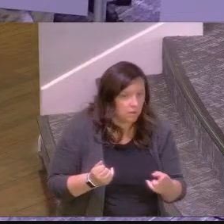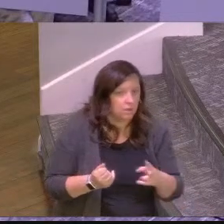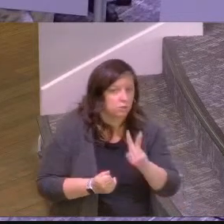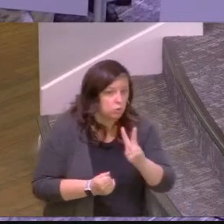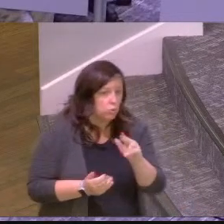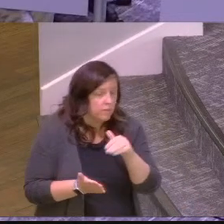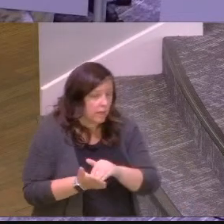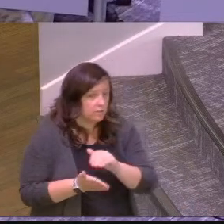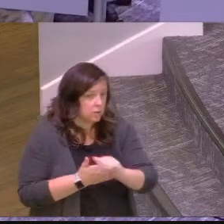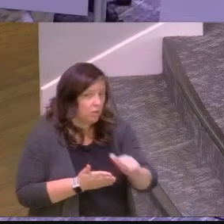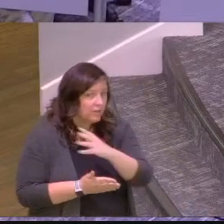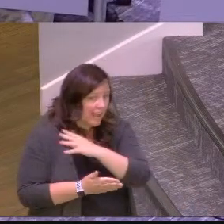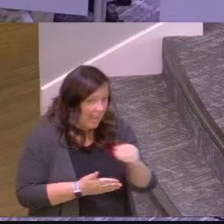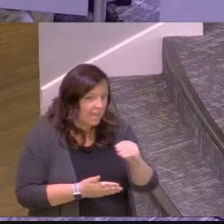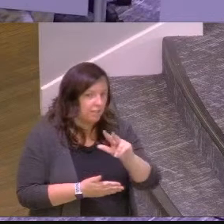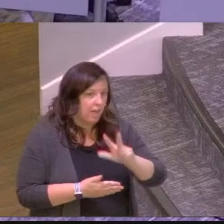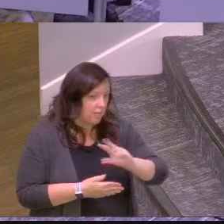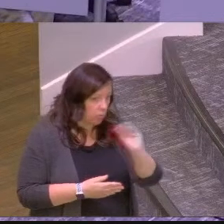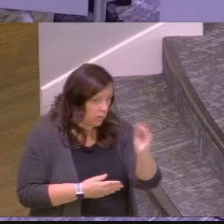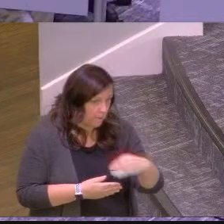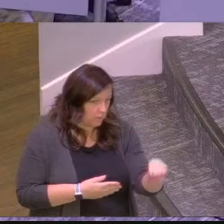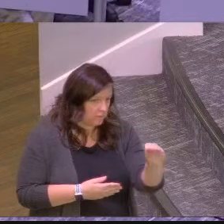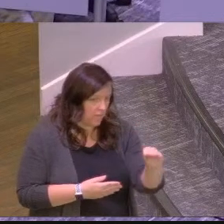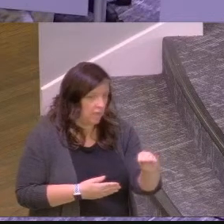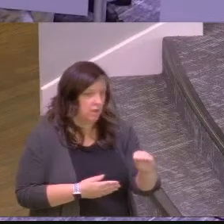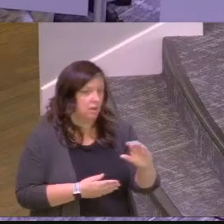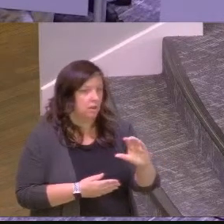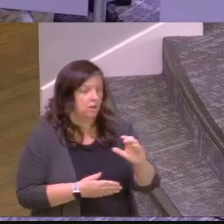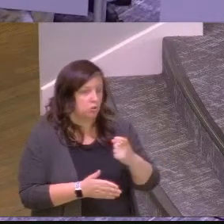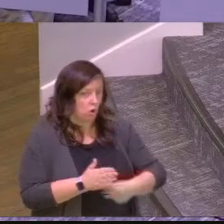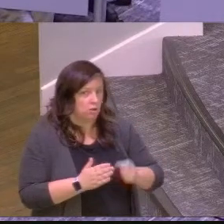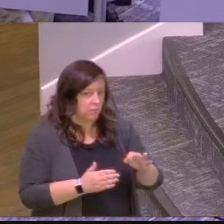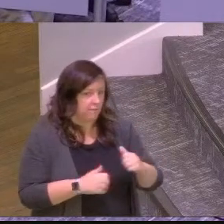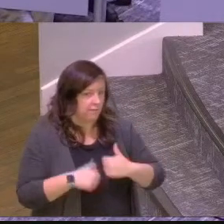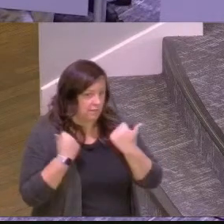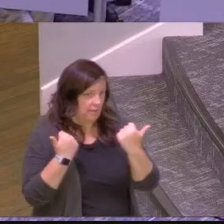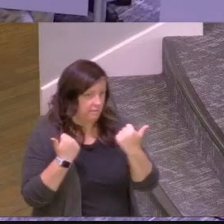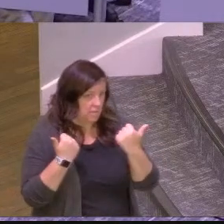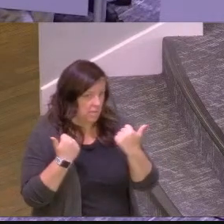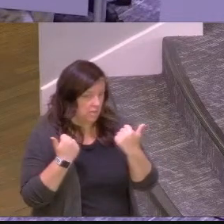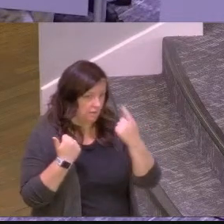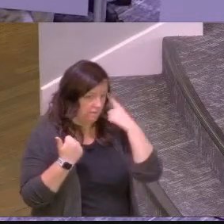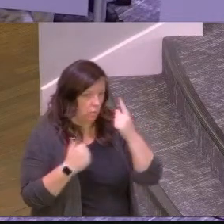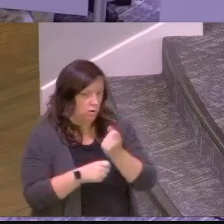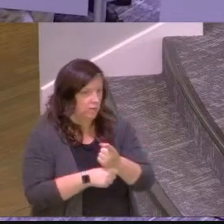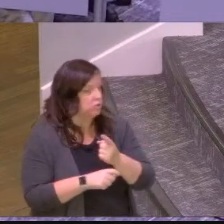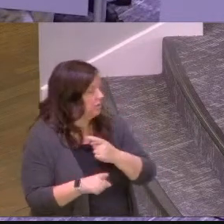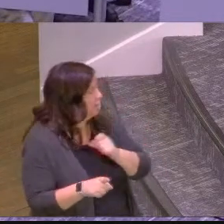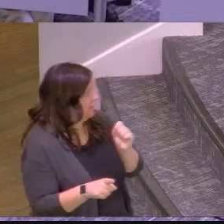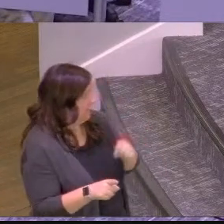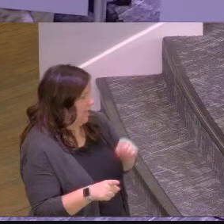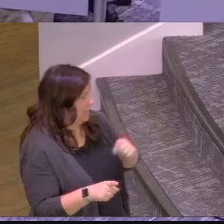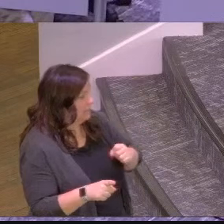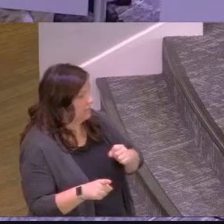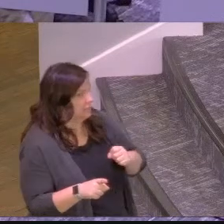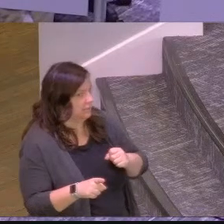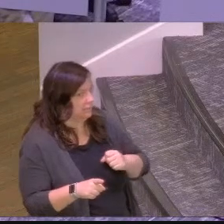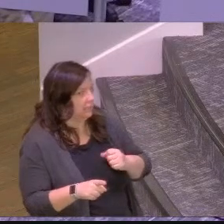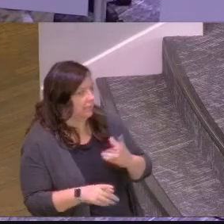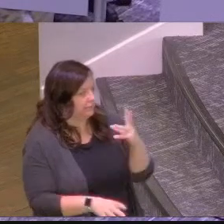cost of living for this year, for next year. It is built in there. It's built in there. Keep in